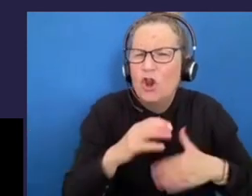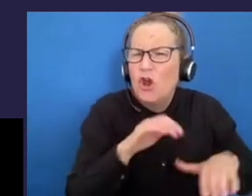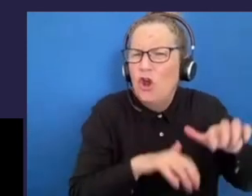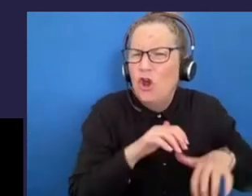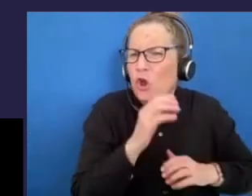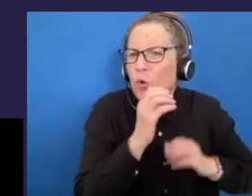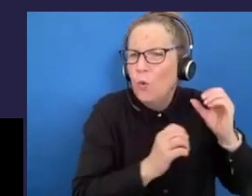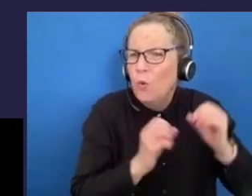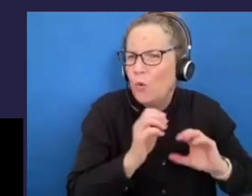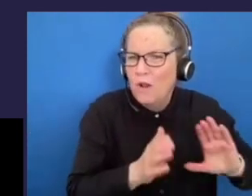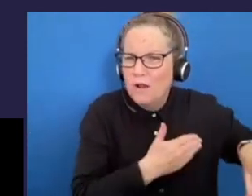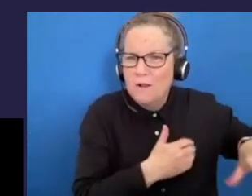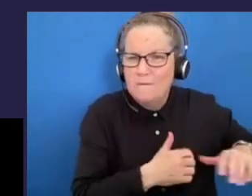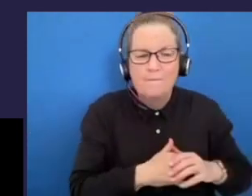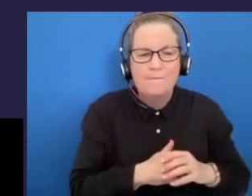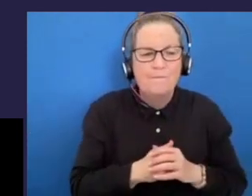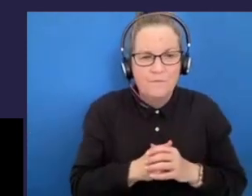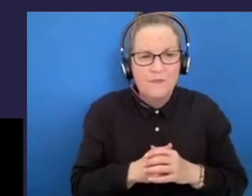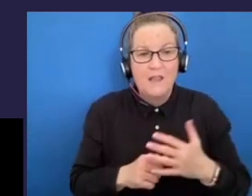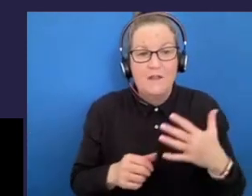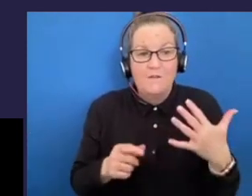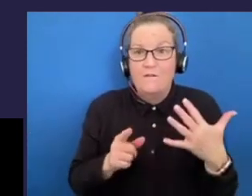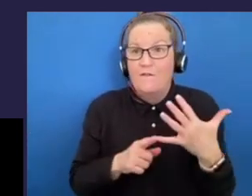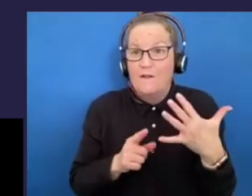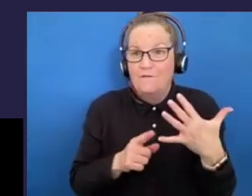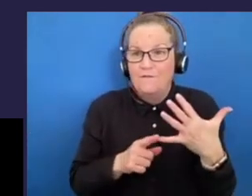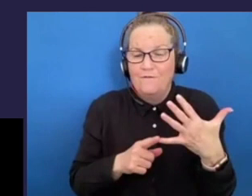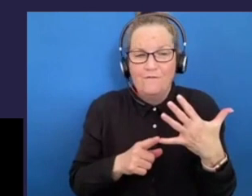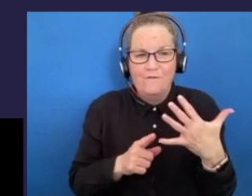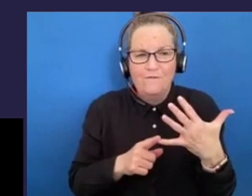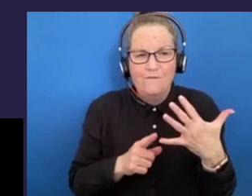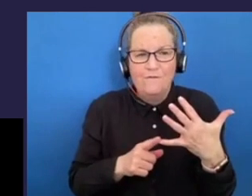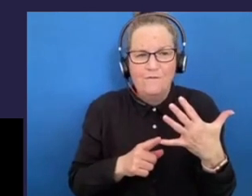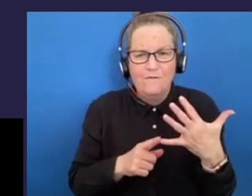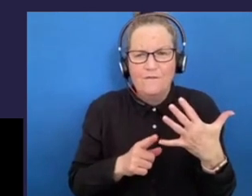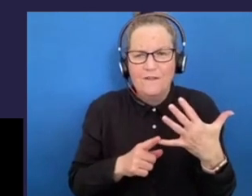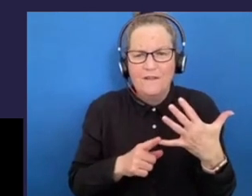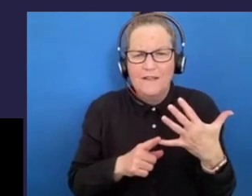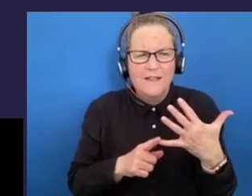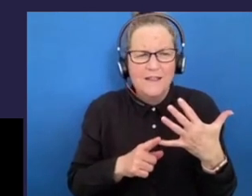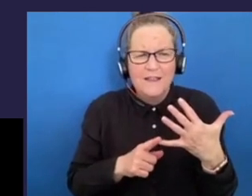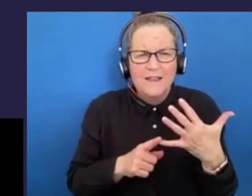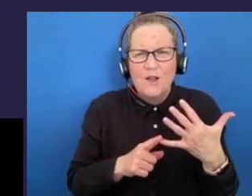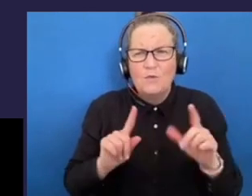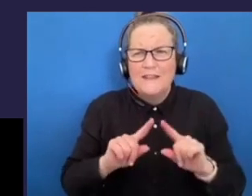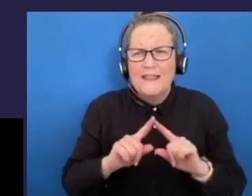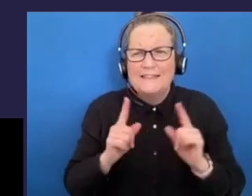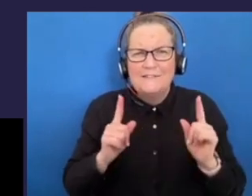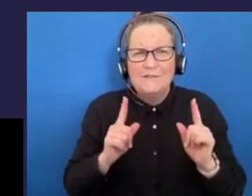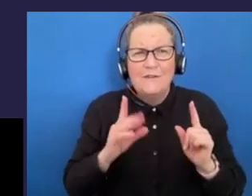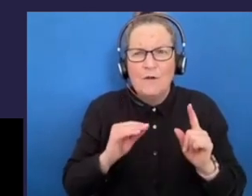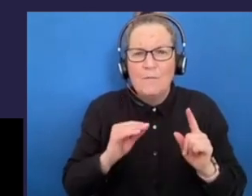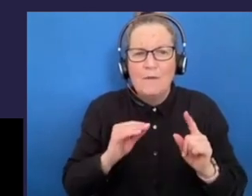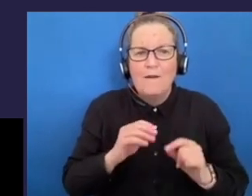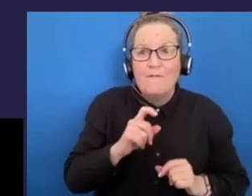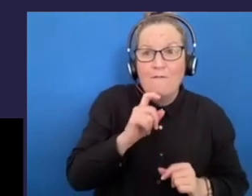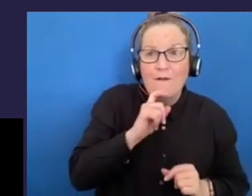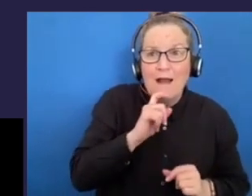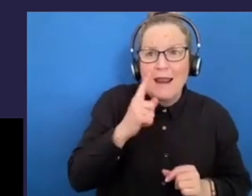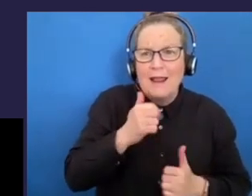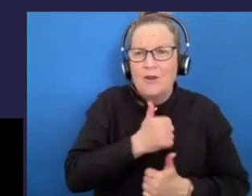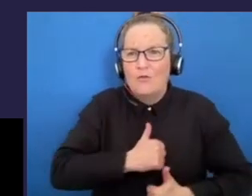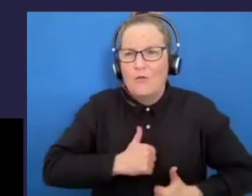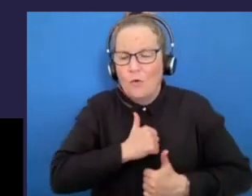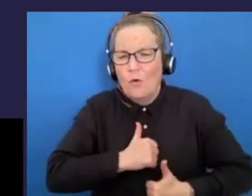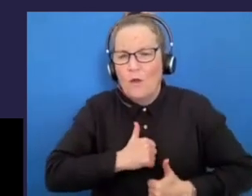help people understand the difference and think about the difference in fun and joy. Fun is something that